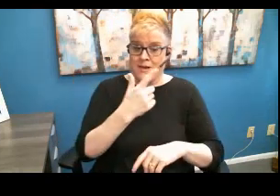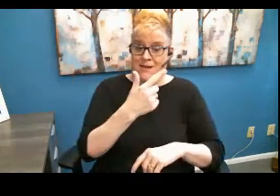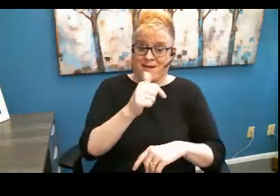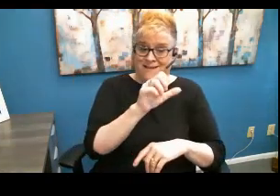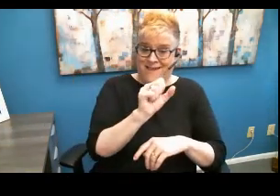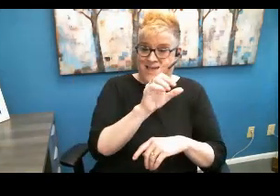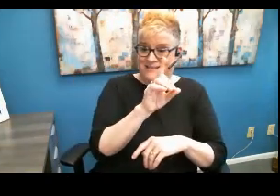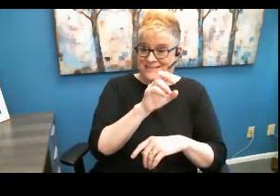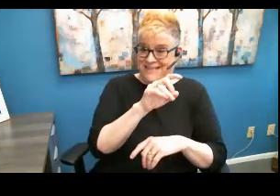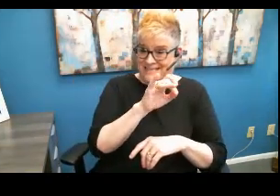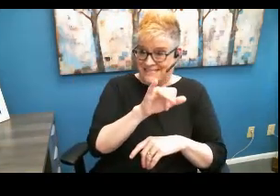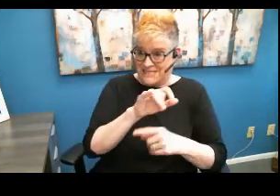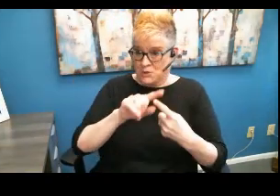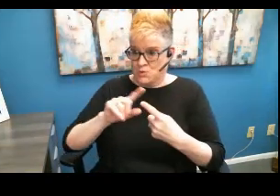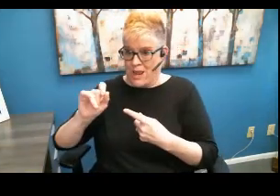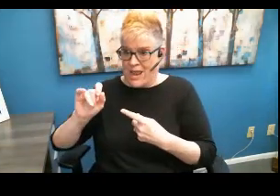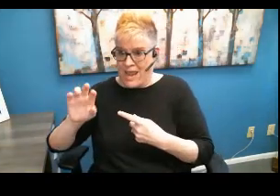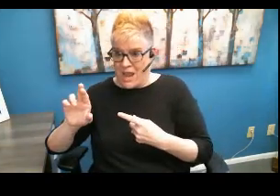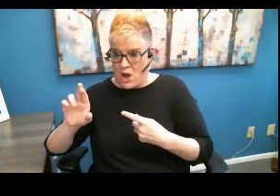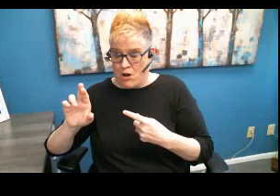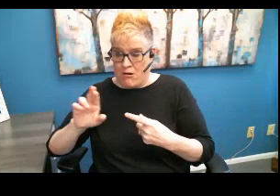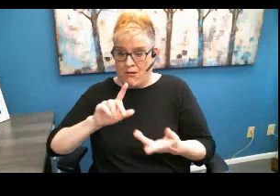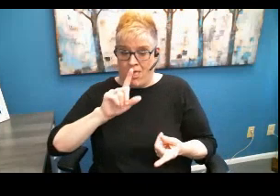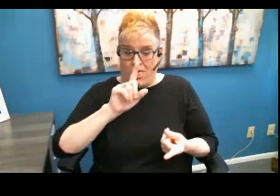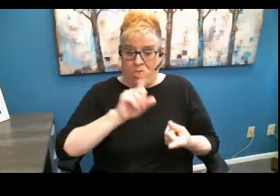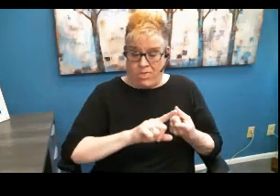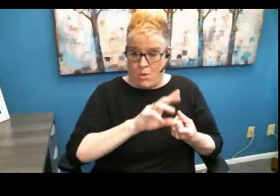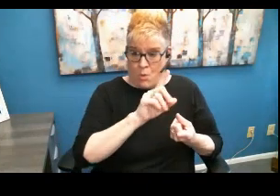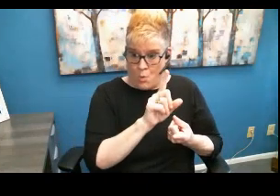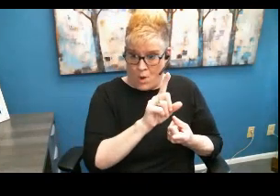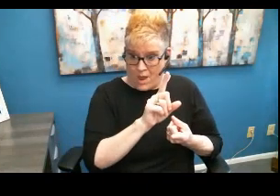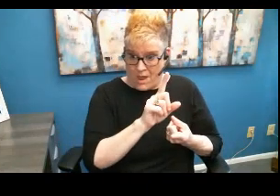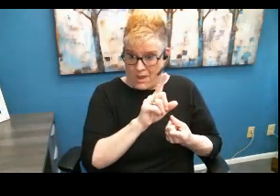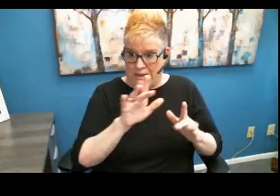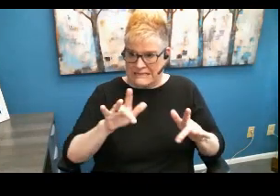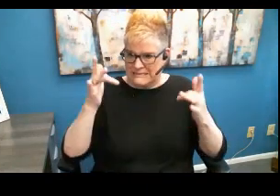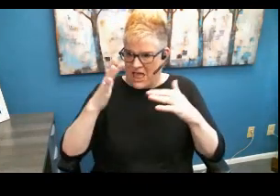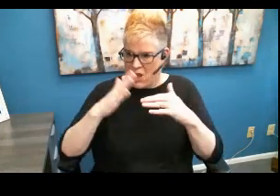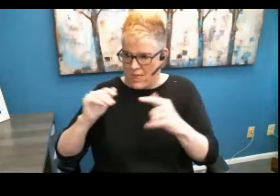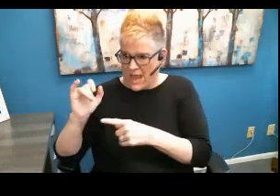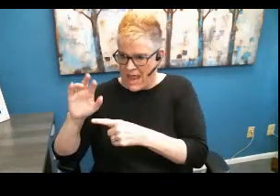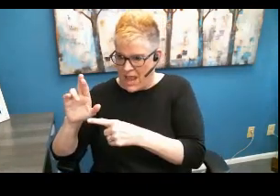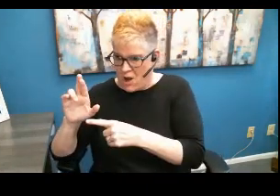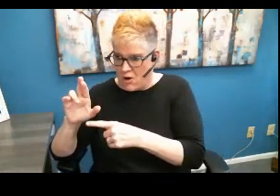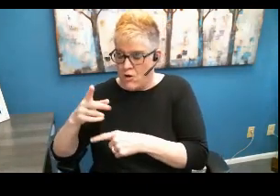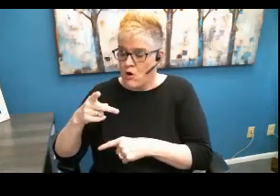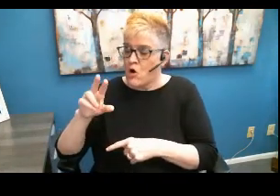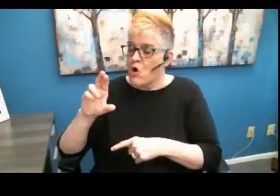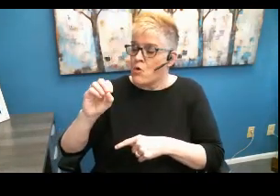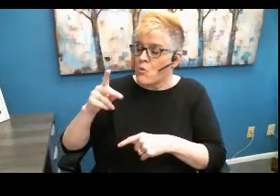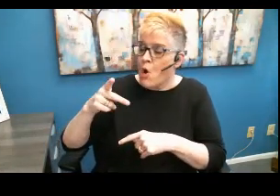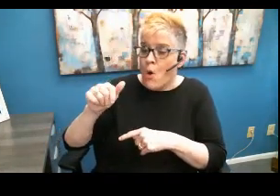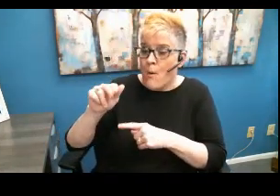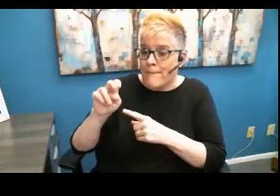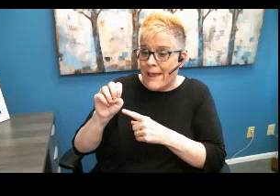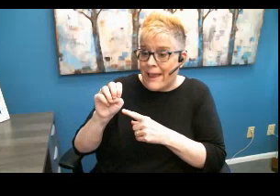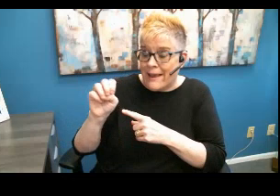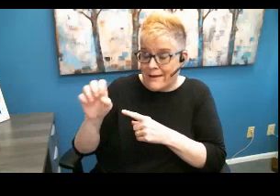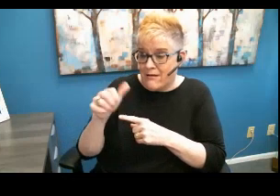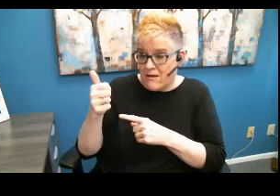to air. So when it's less than 1, it's lighter than air. For example, propane, another gas